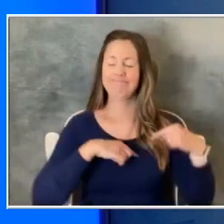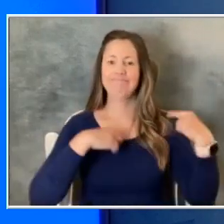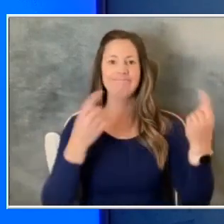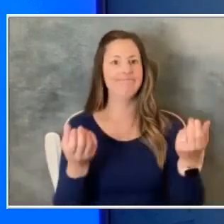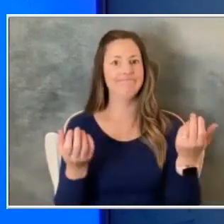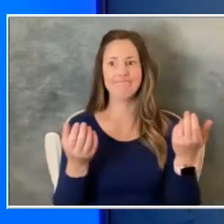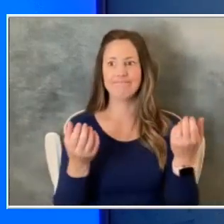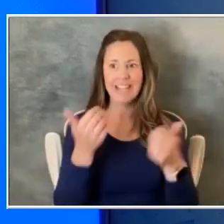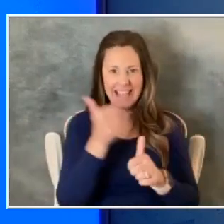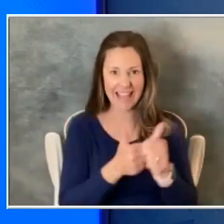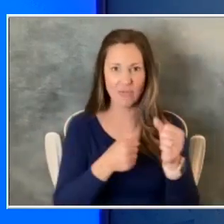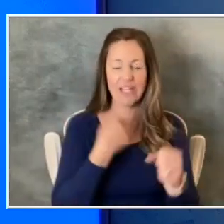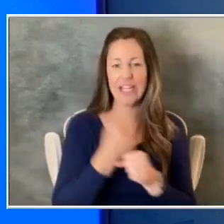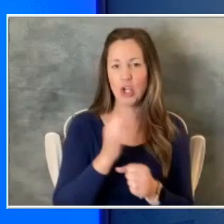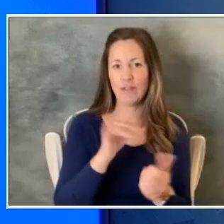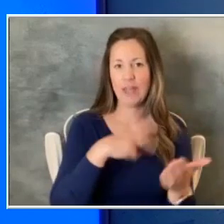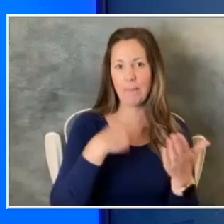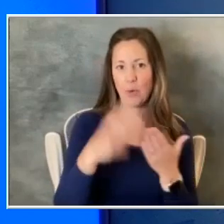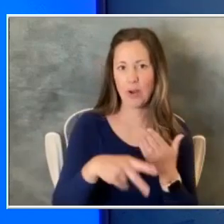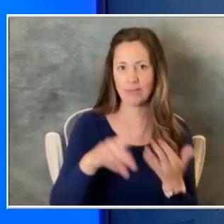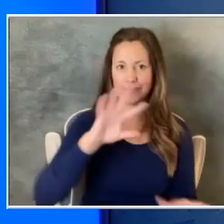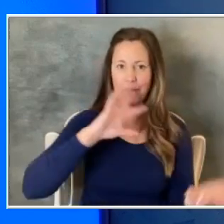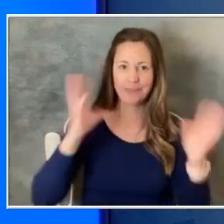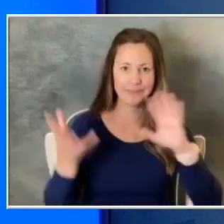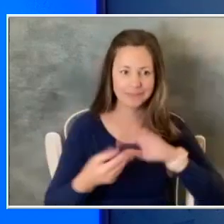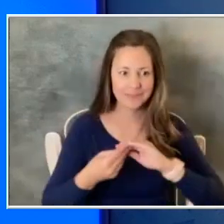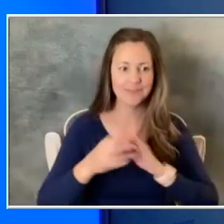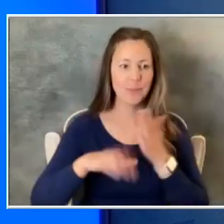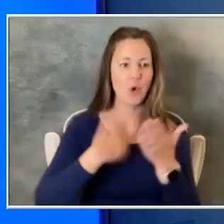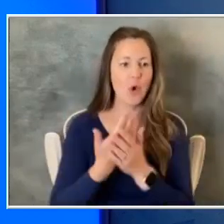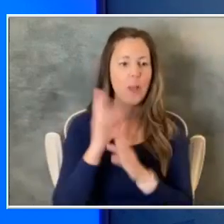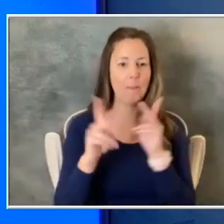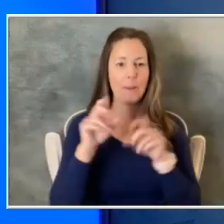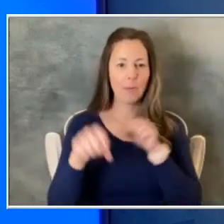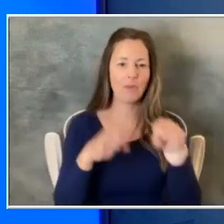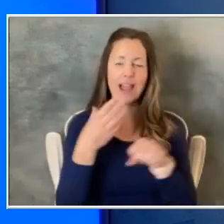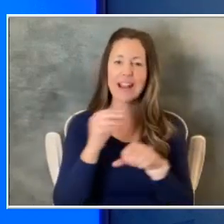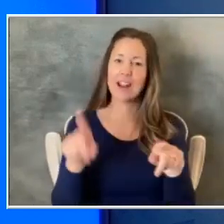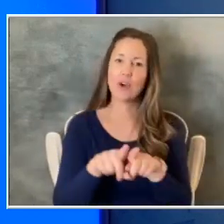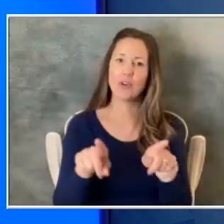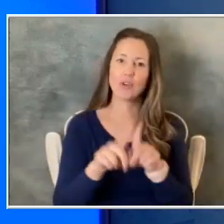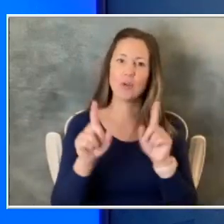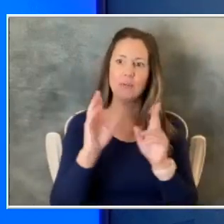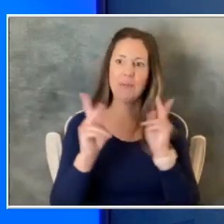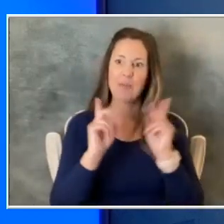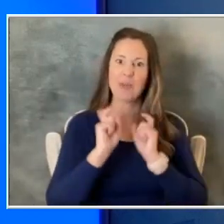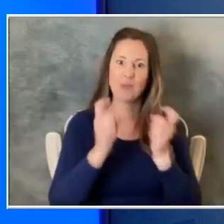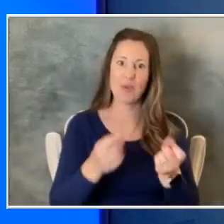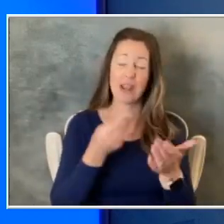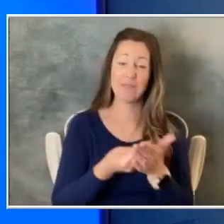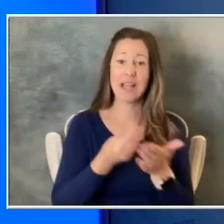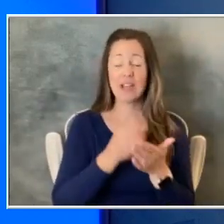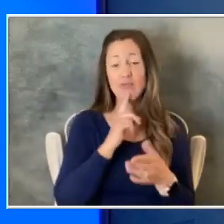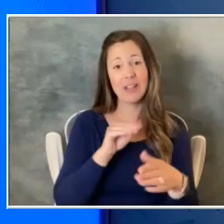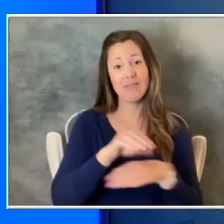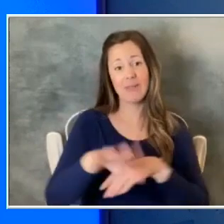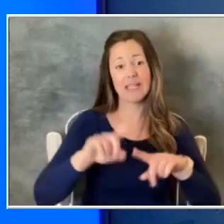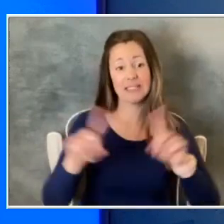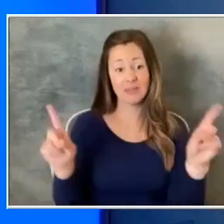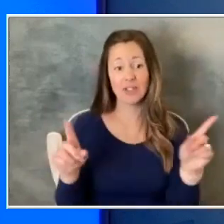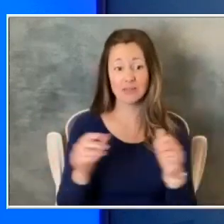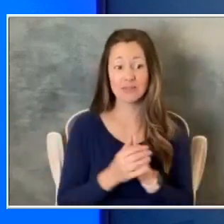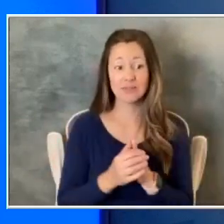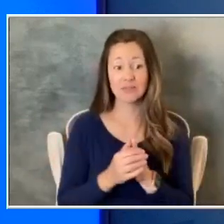this program, and also to the donors. Obviously, they're making a difference, and we're so thankful